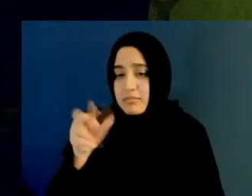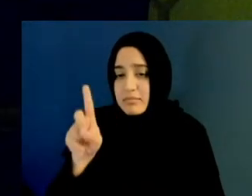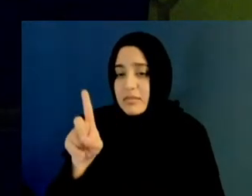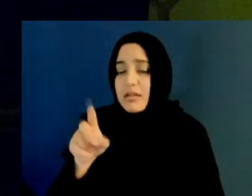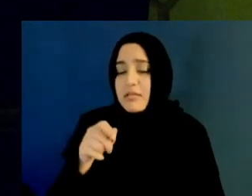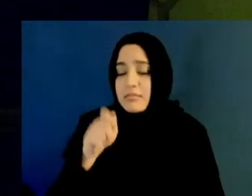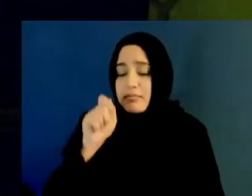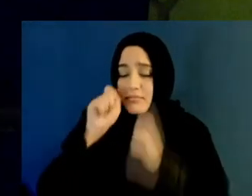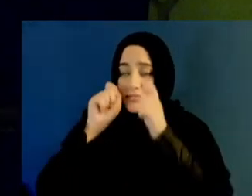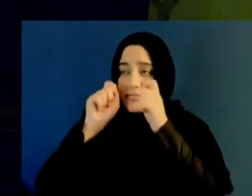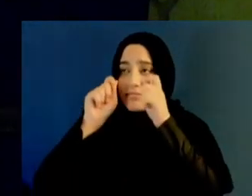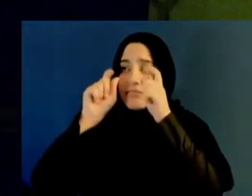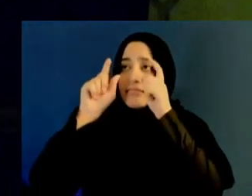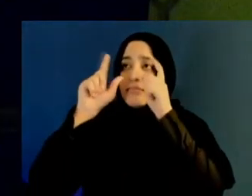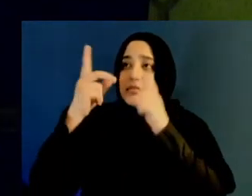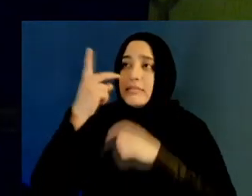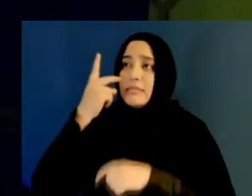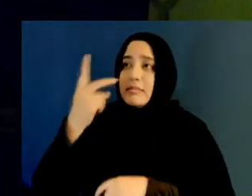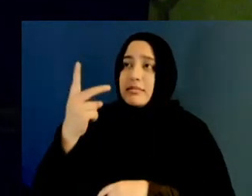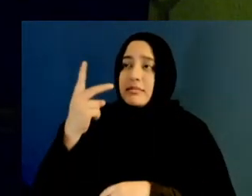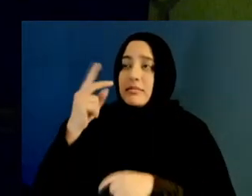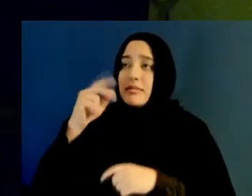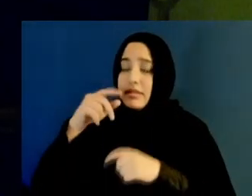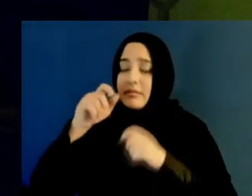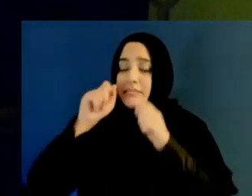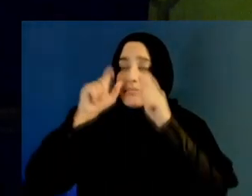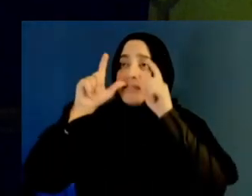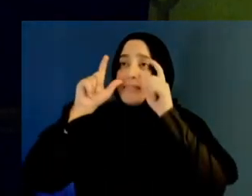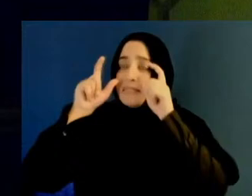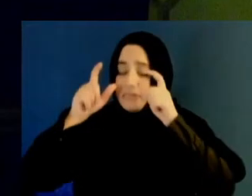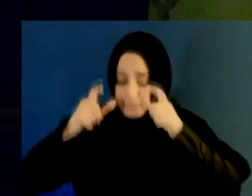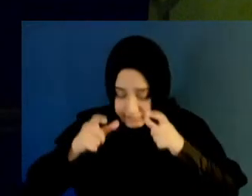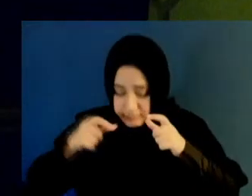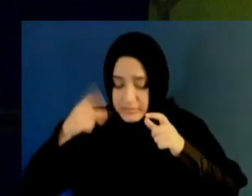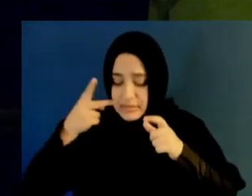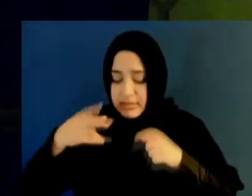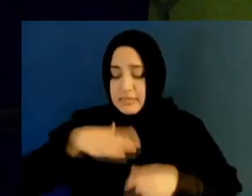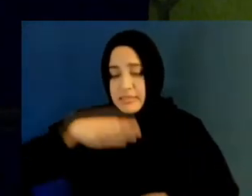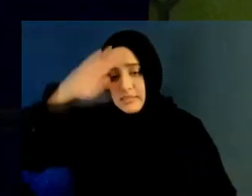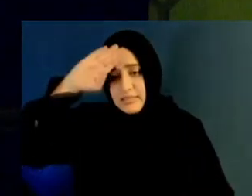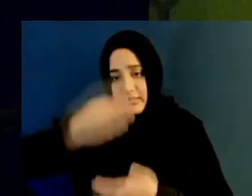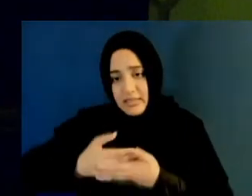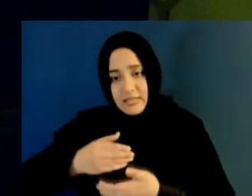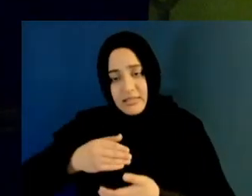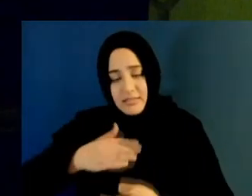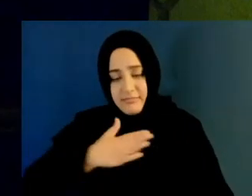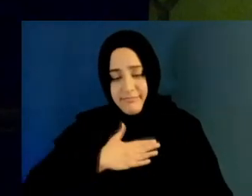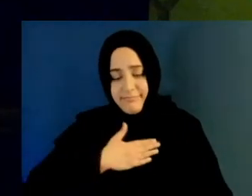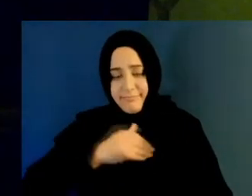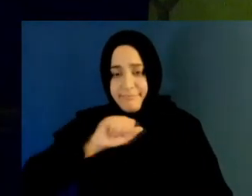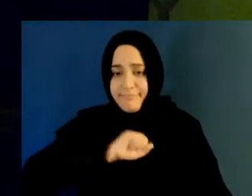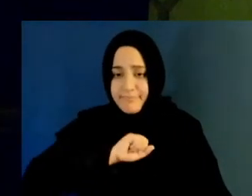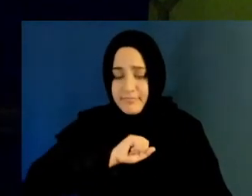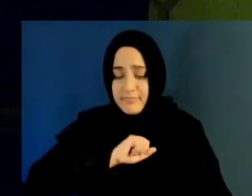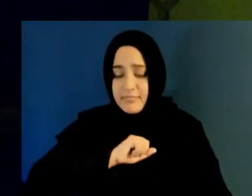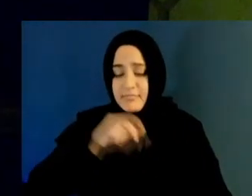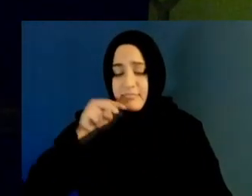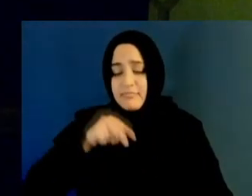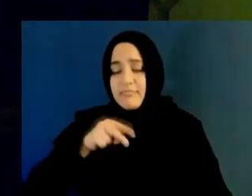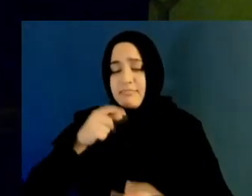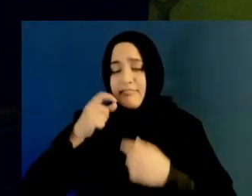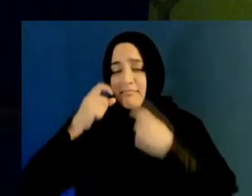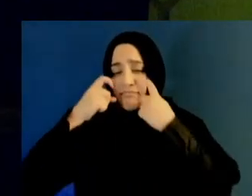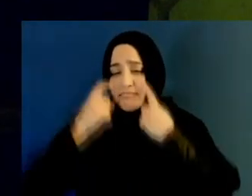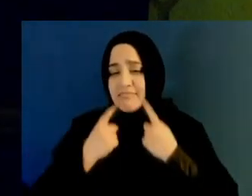sees Imam al-Bakir's head on his chest. Imam Sajjad begins to weep uncontrollably. He begins to